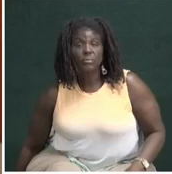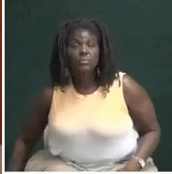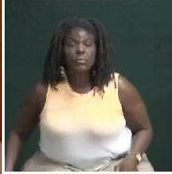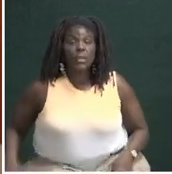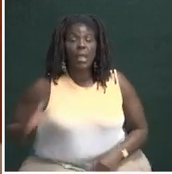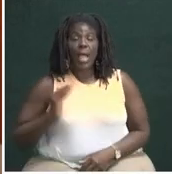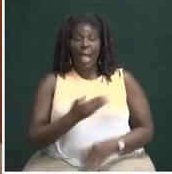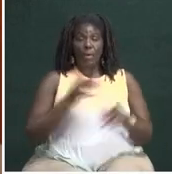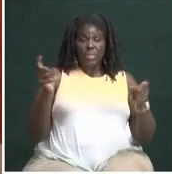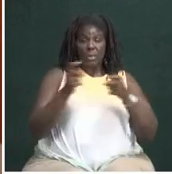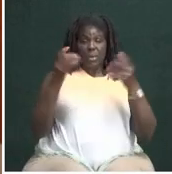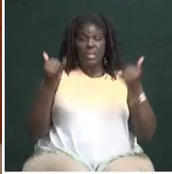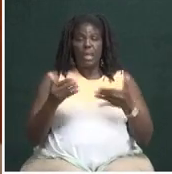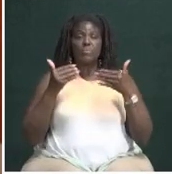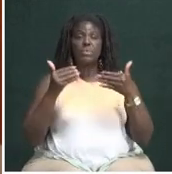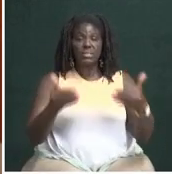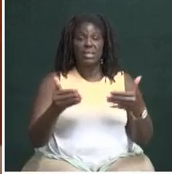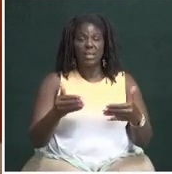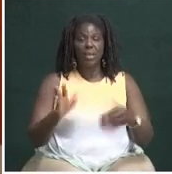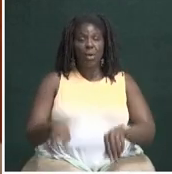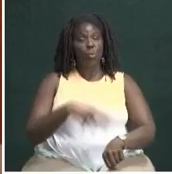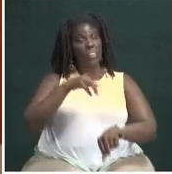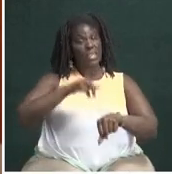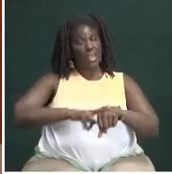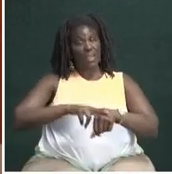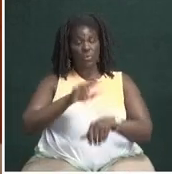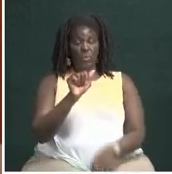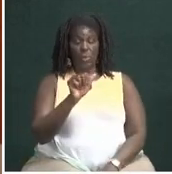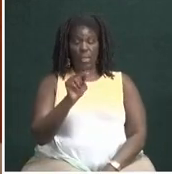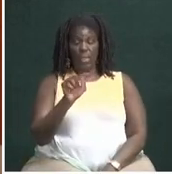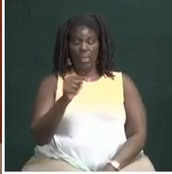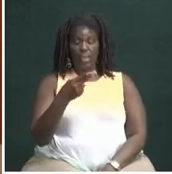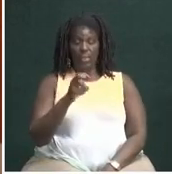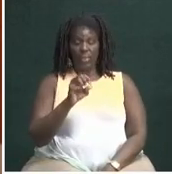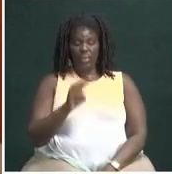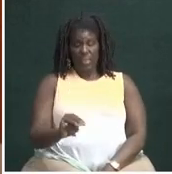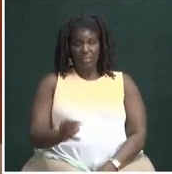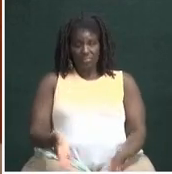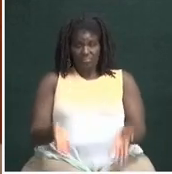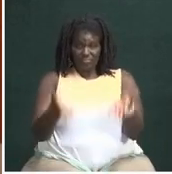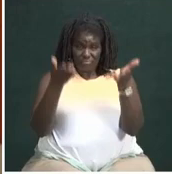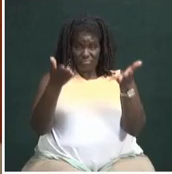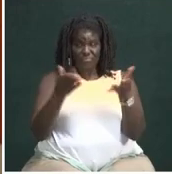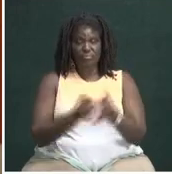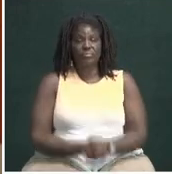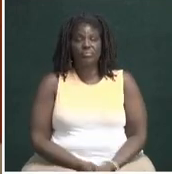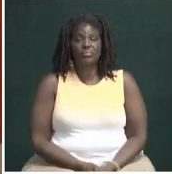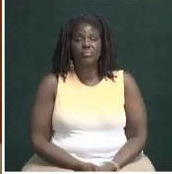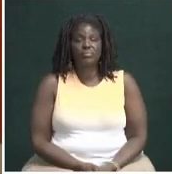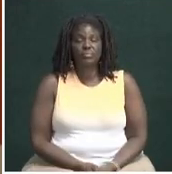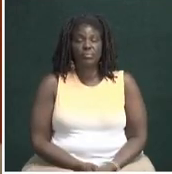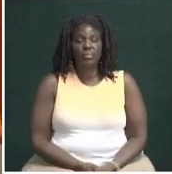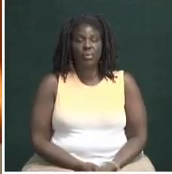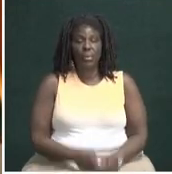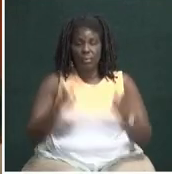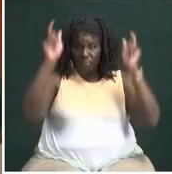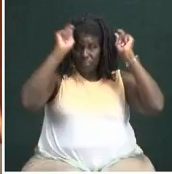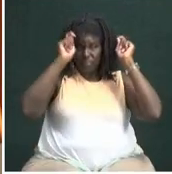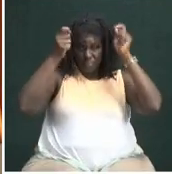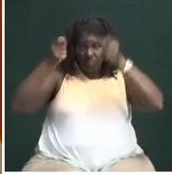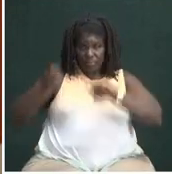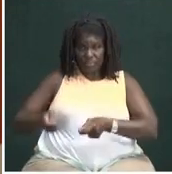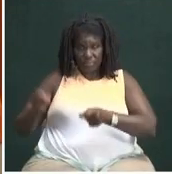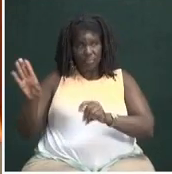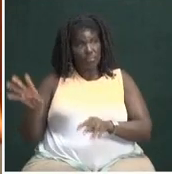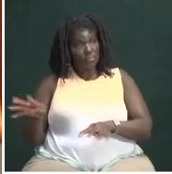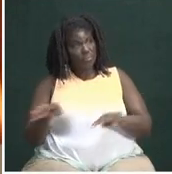Our ceremony will now proceed with the national anthem. Will you please all rise as you are able, remove your caps, and